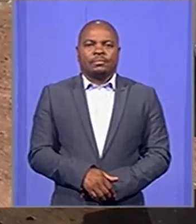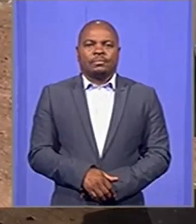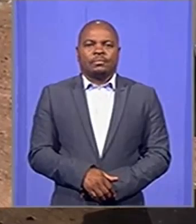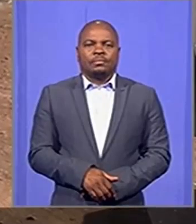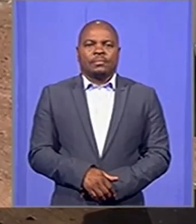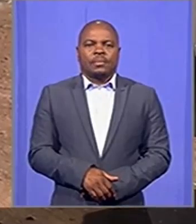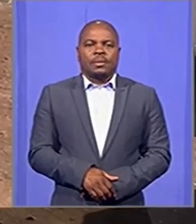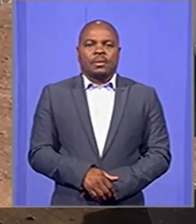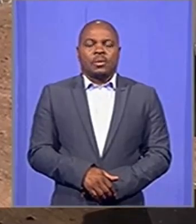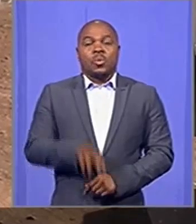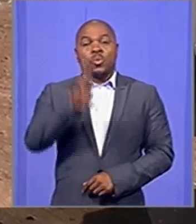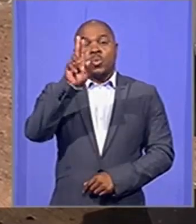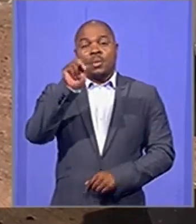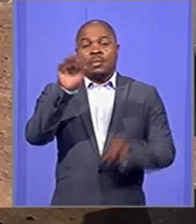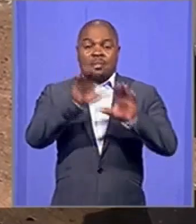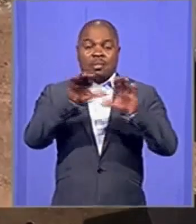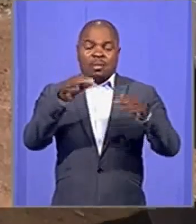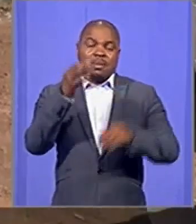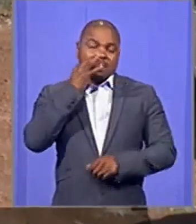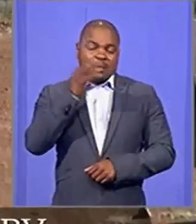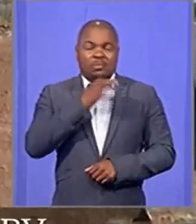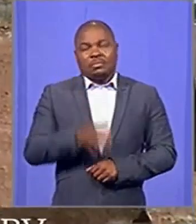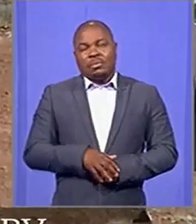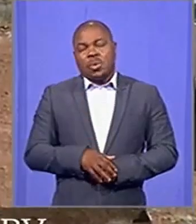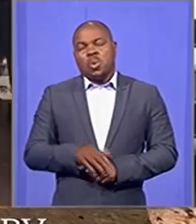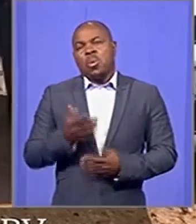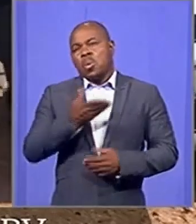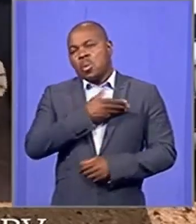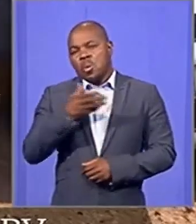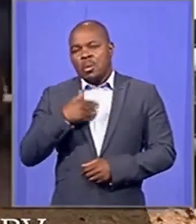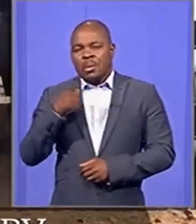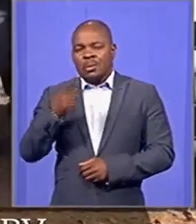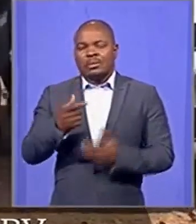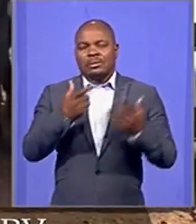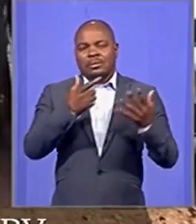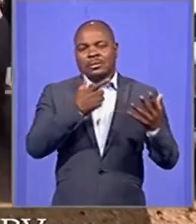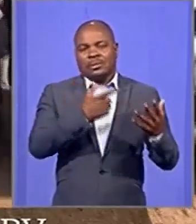Go ya ka United Nations, basadi ba ka nna dimilione di le